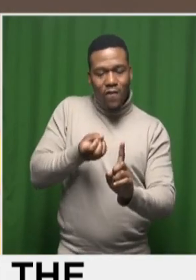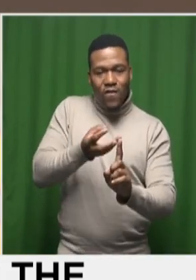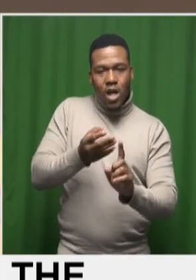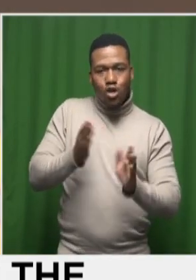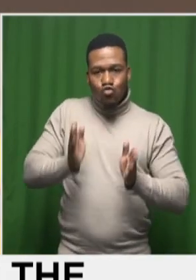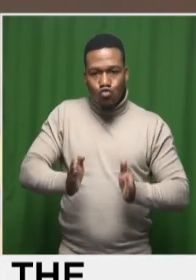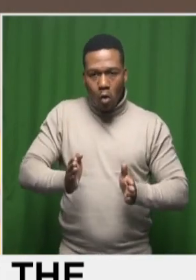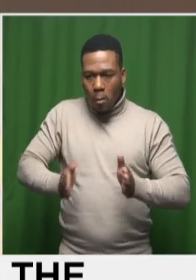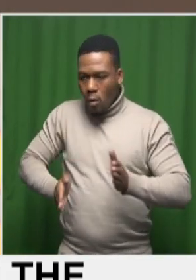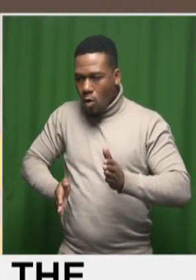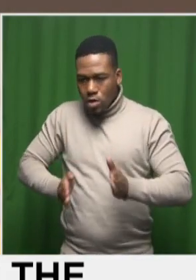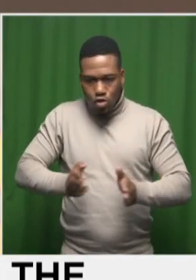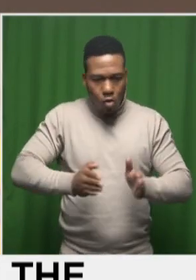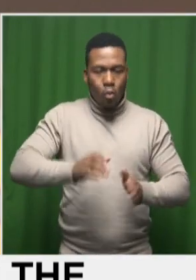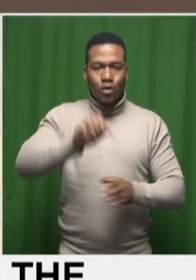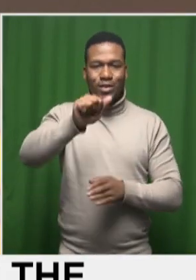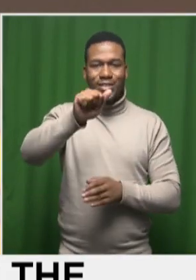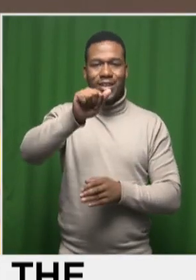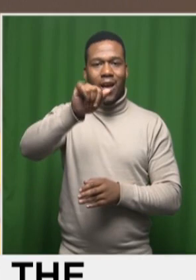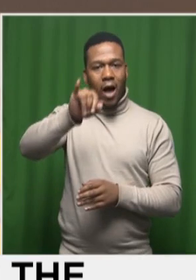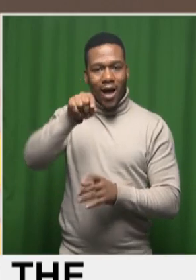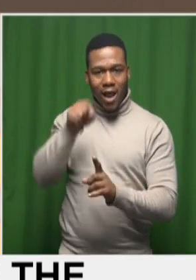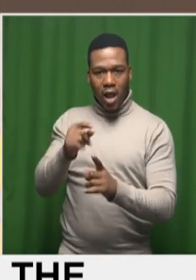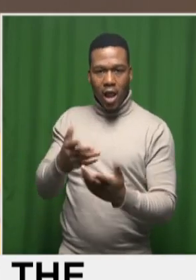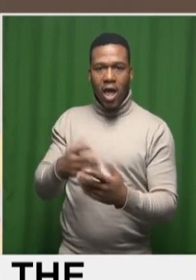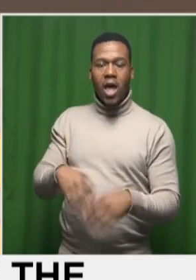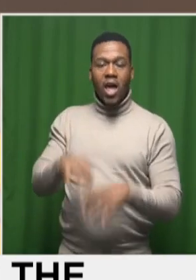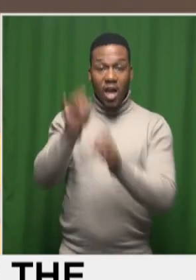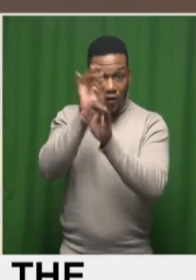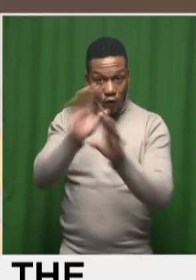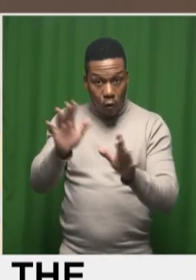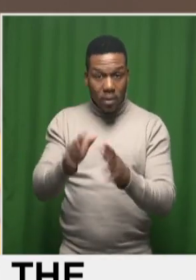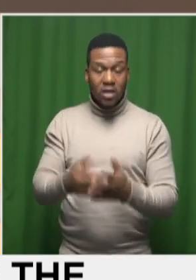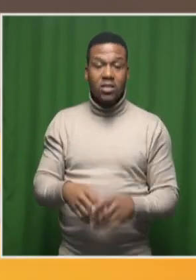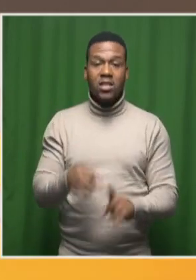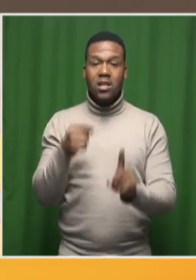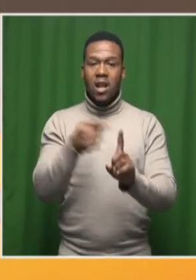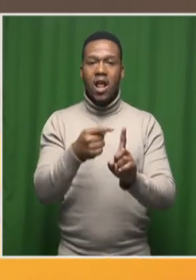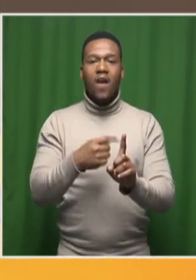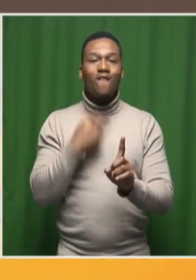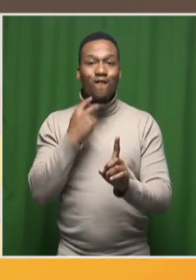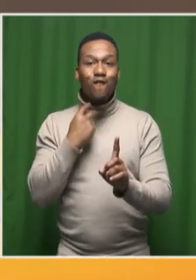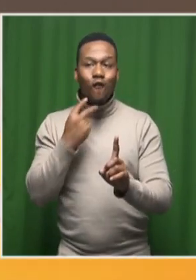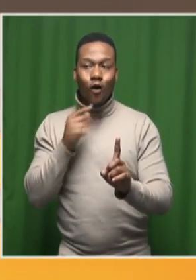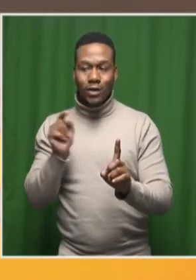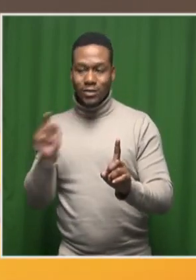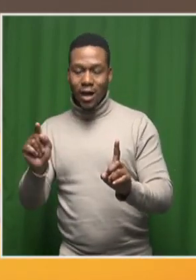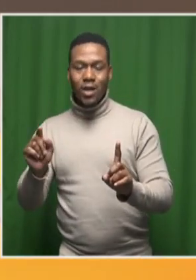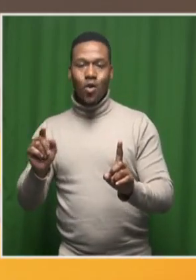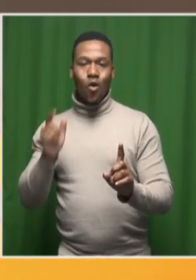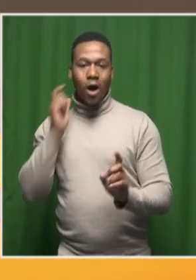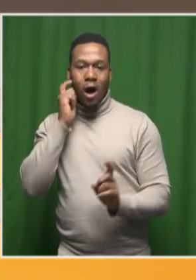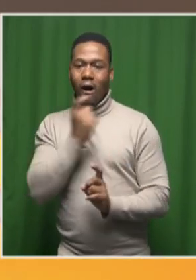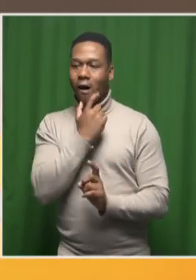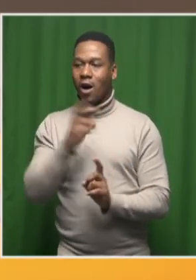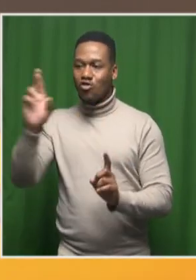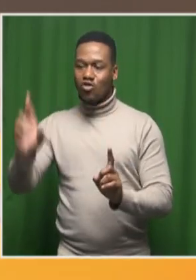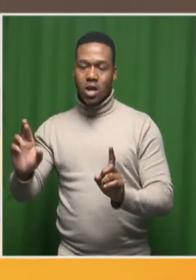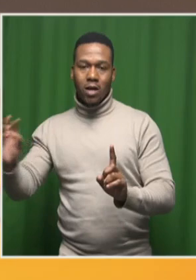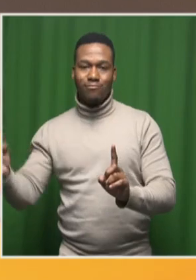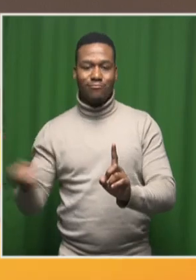of data, and data being Ricky's acapellas, his vocal separates. So once the AI